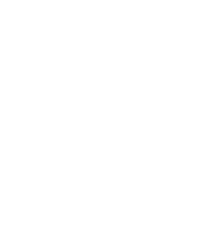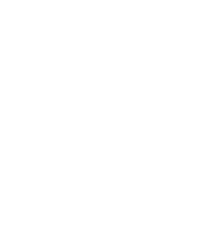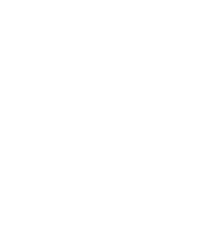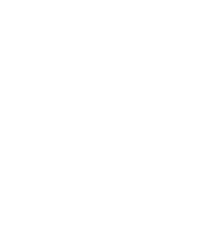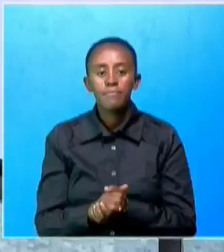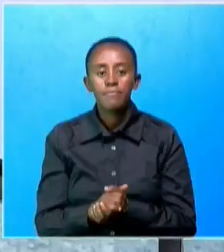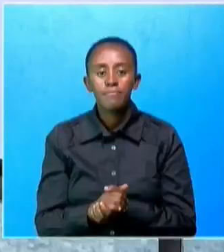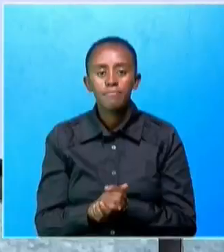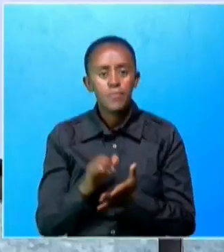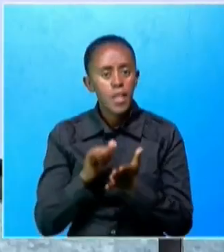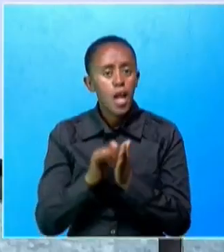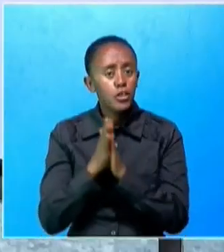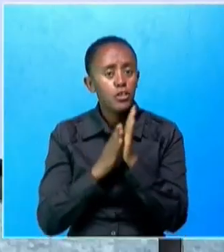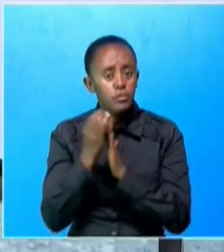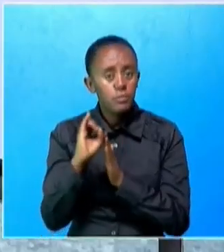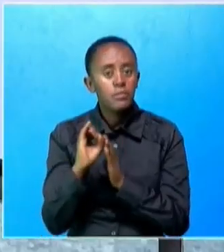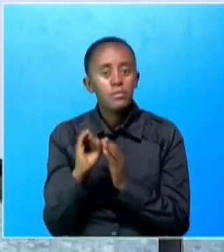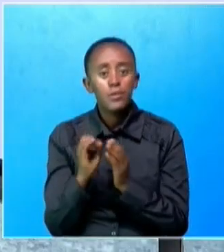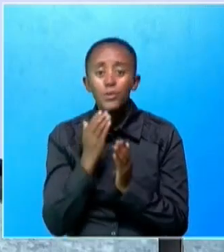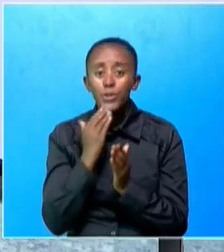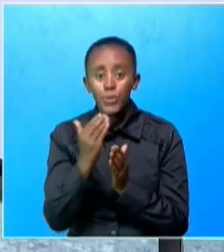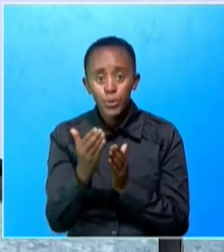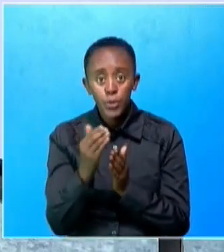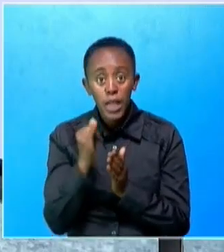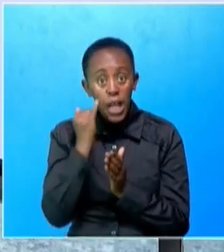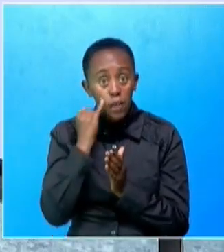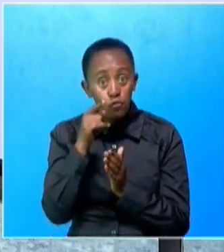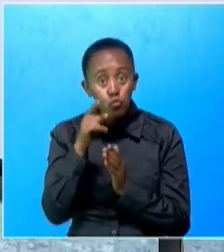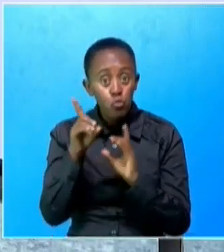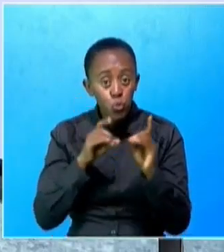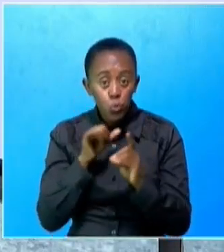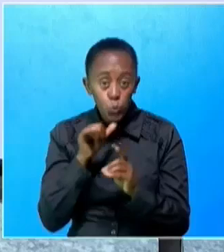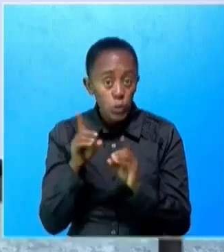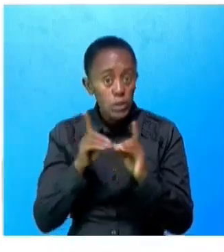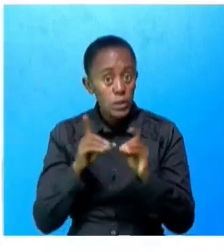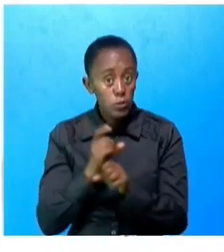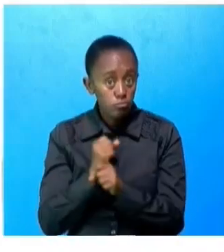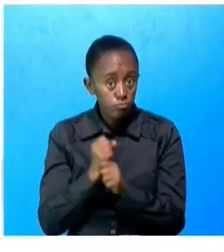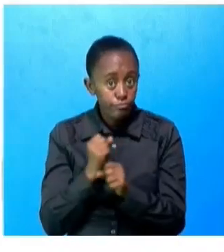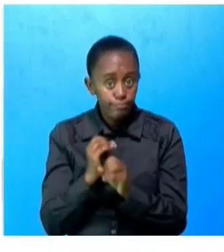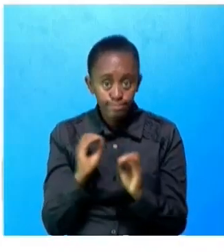That's interesting one. Good. If you didn't do your homework,